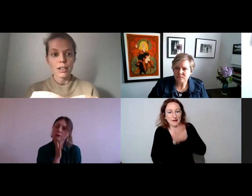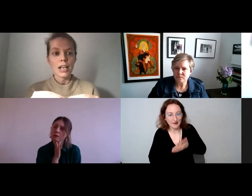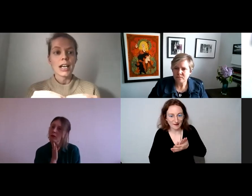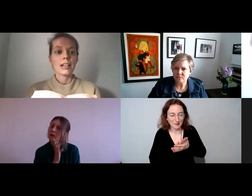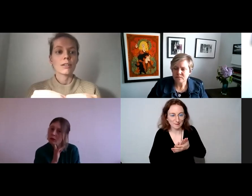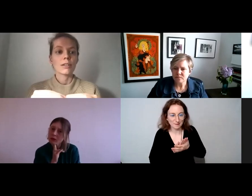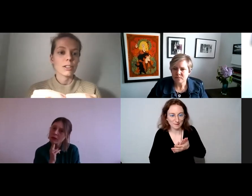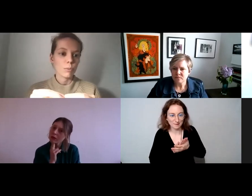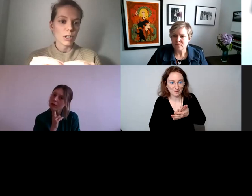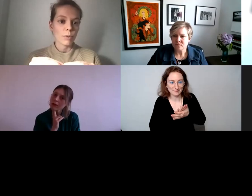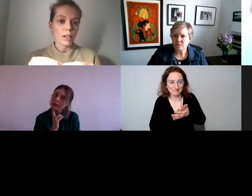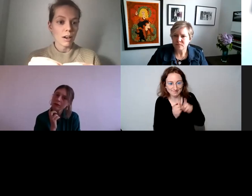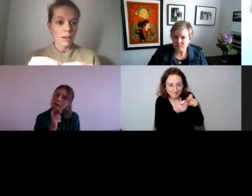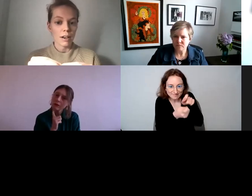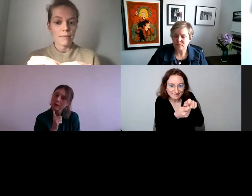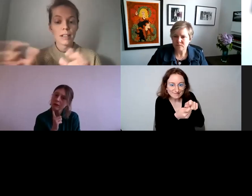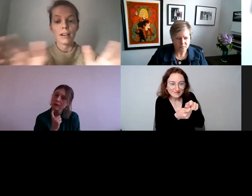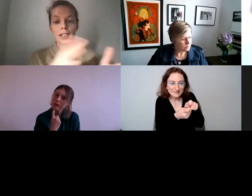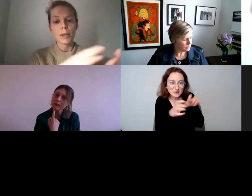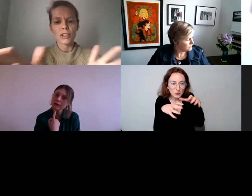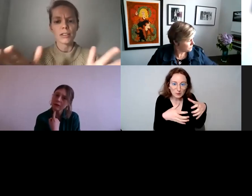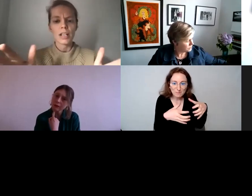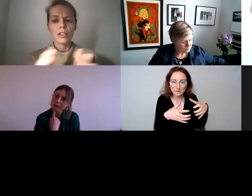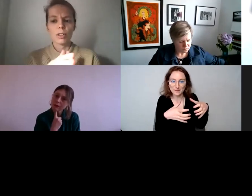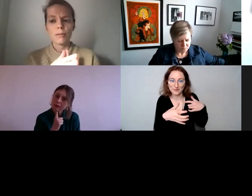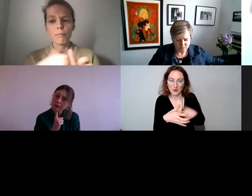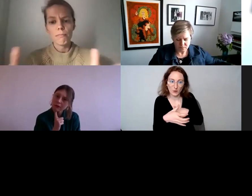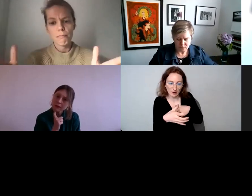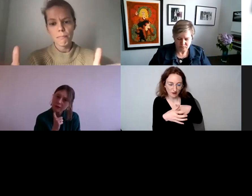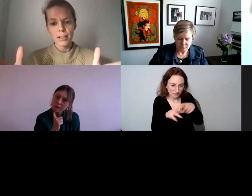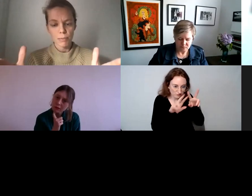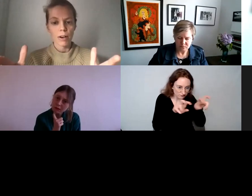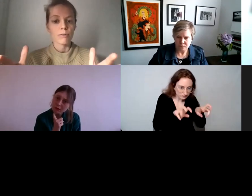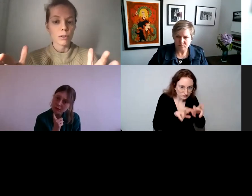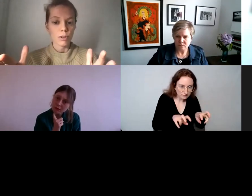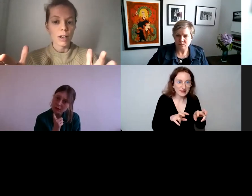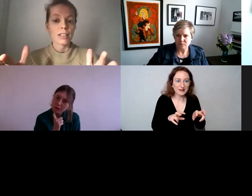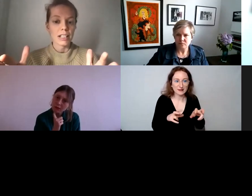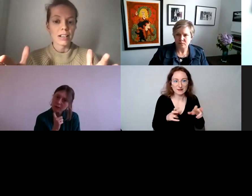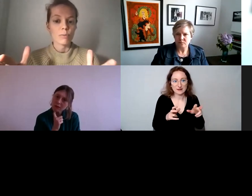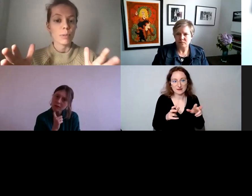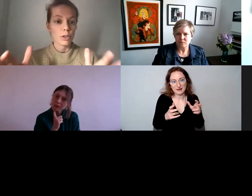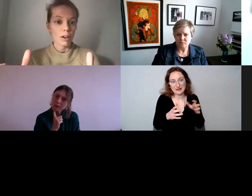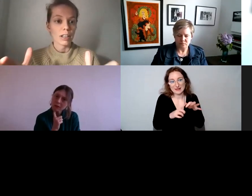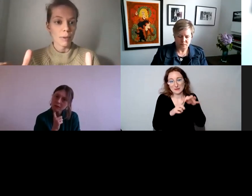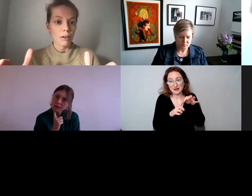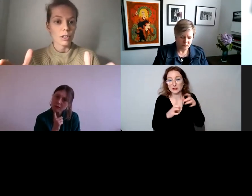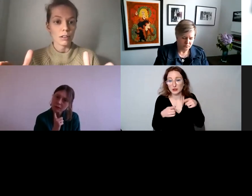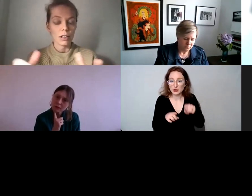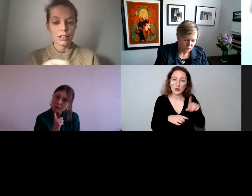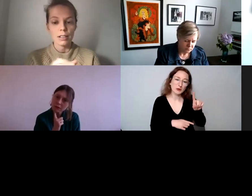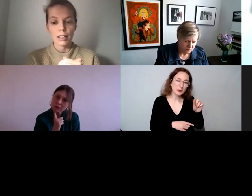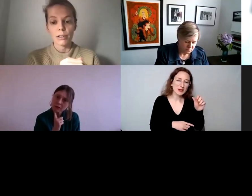minority in regard to which we are, especially during the biggest part of the 2010s, we've been talking